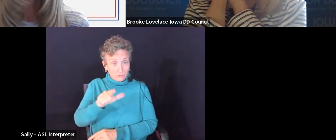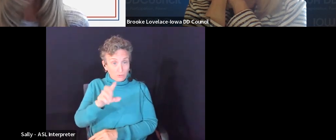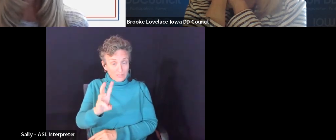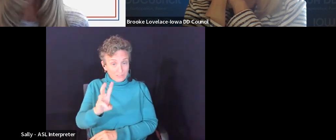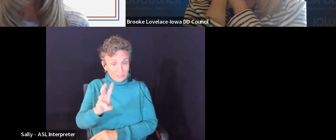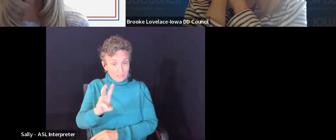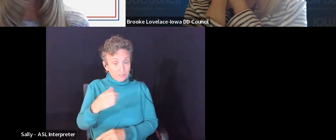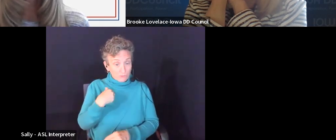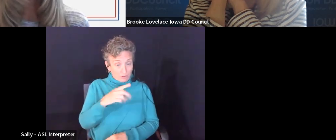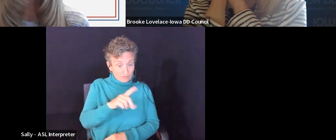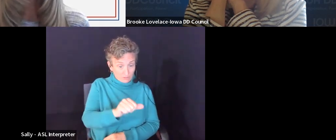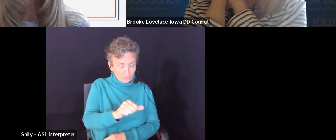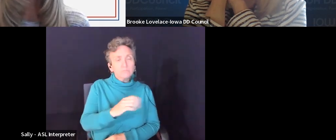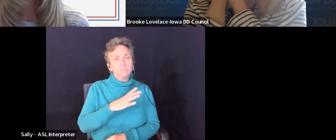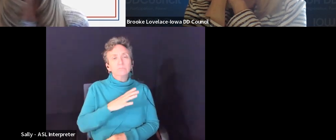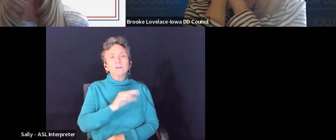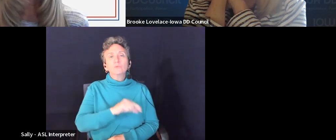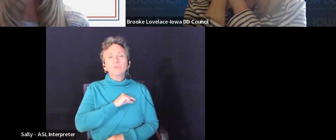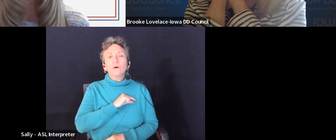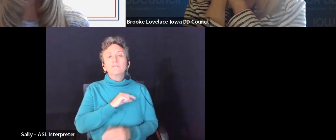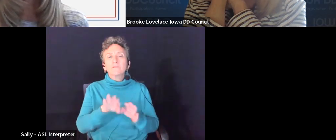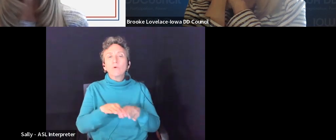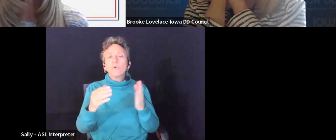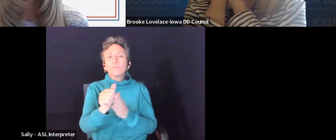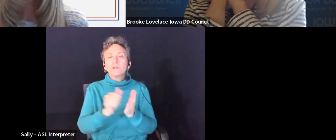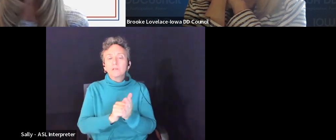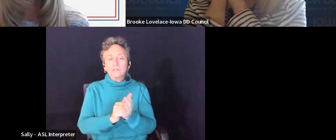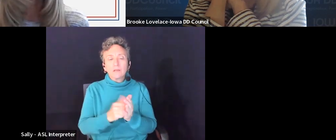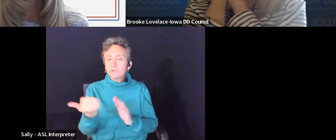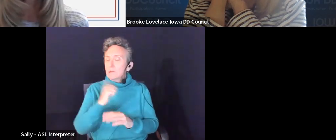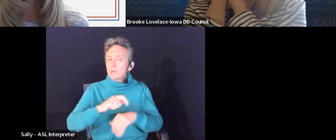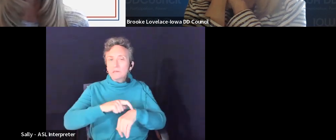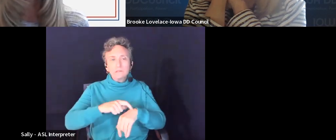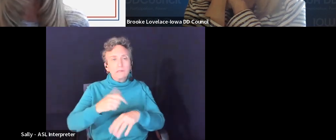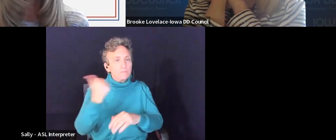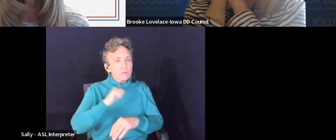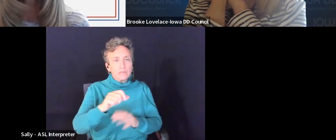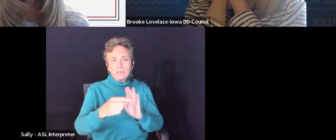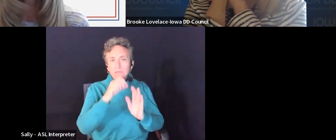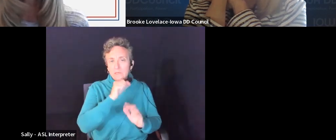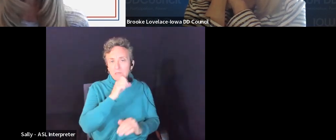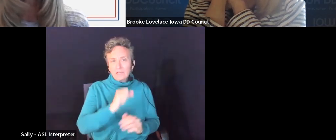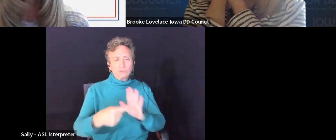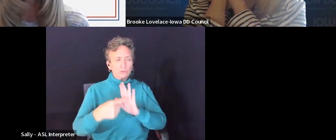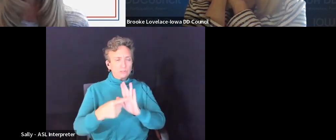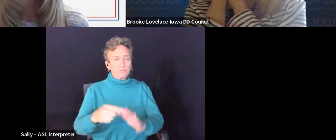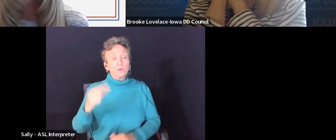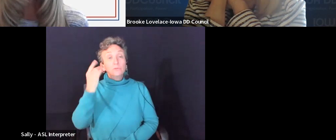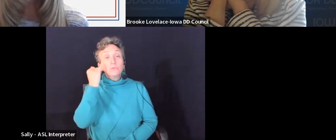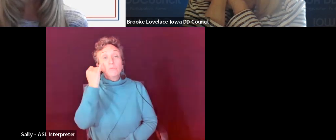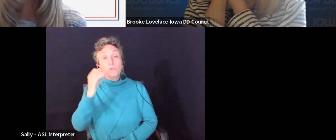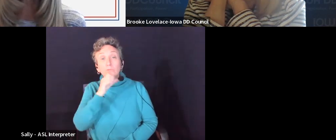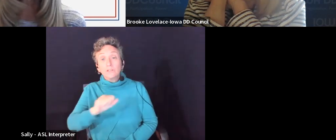26, then they would be eligible to open up an account at any age. So let me give an example of somebody who's 40 years old